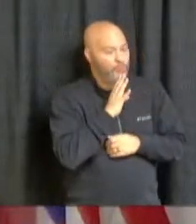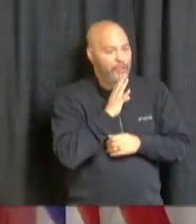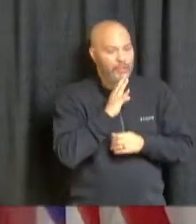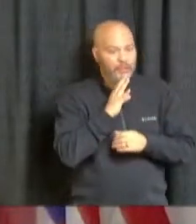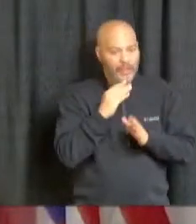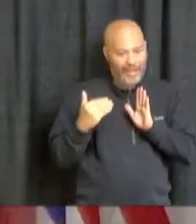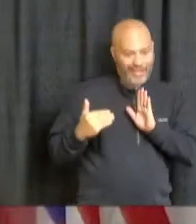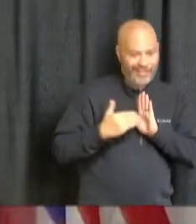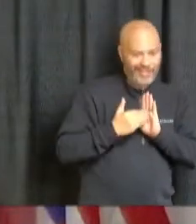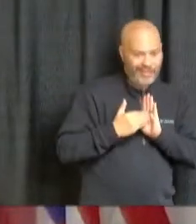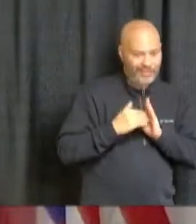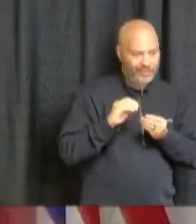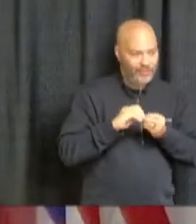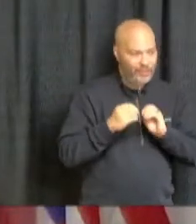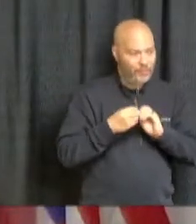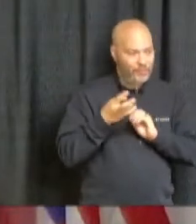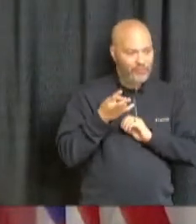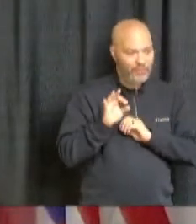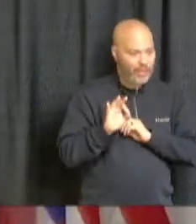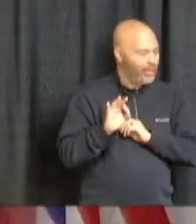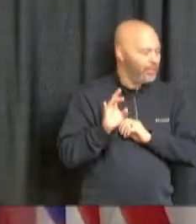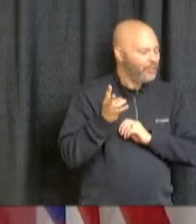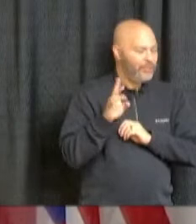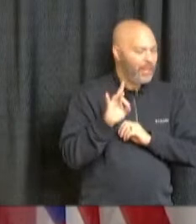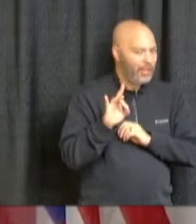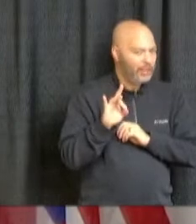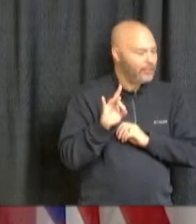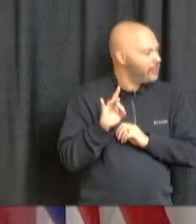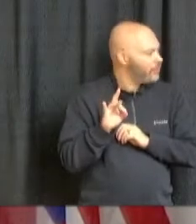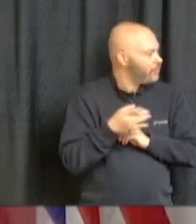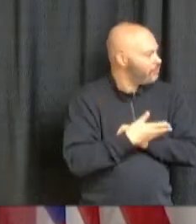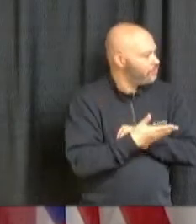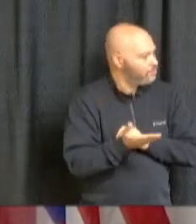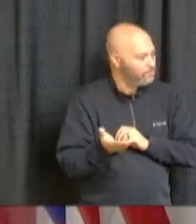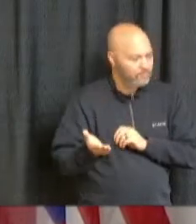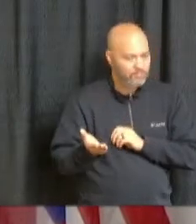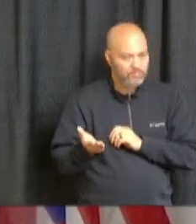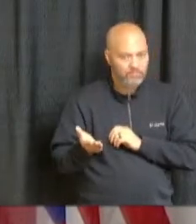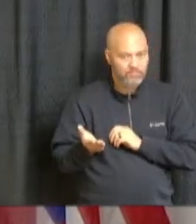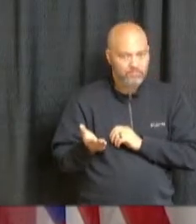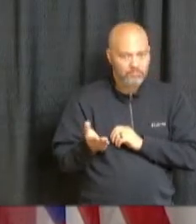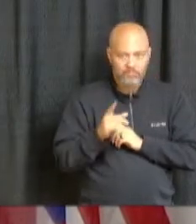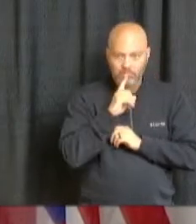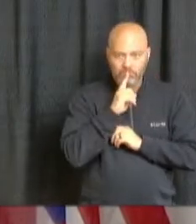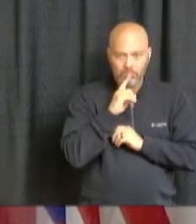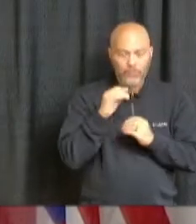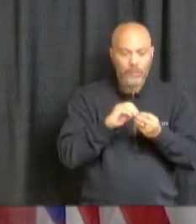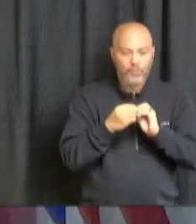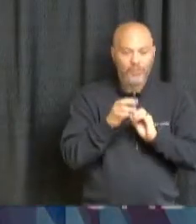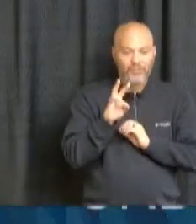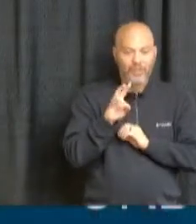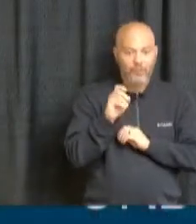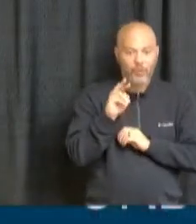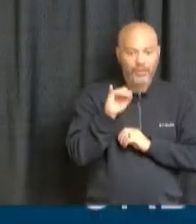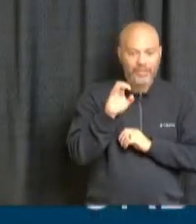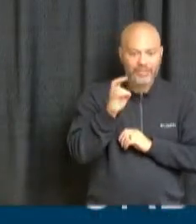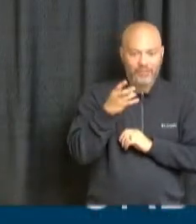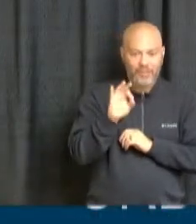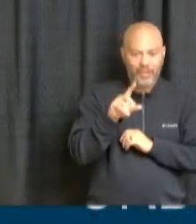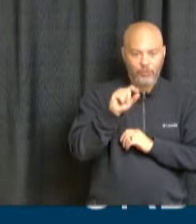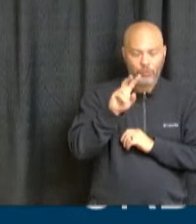speak against Ordinance 78? We're now ready for item 7, ordinance